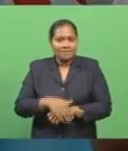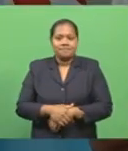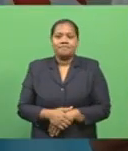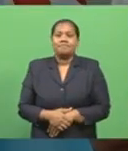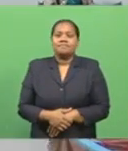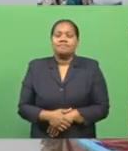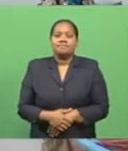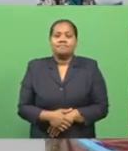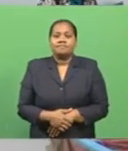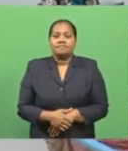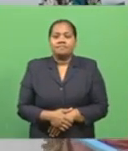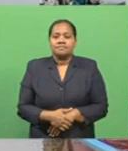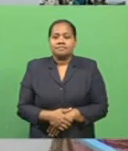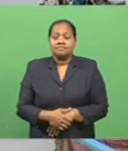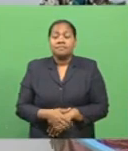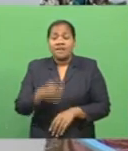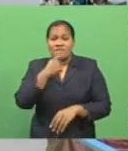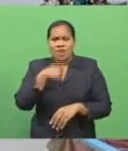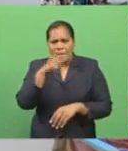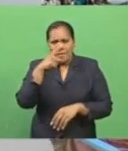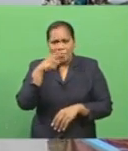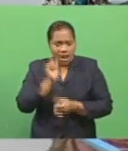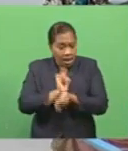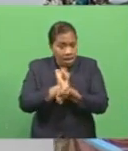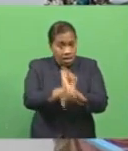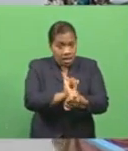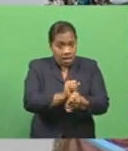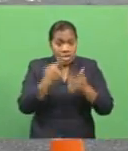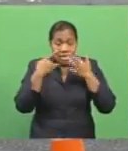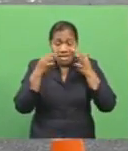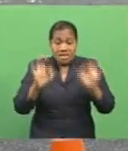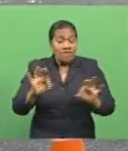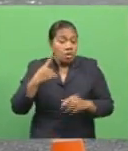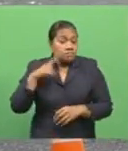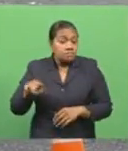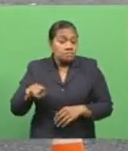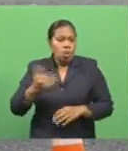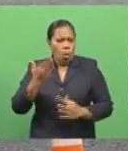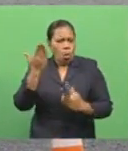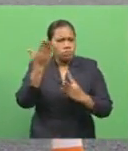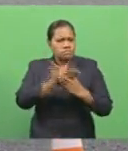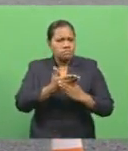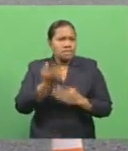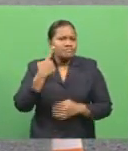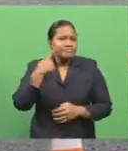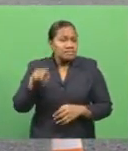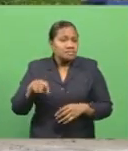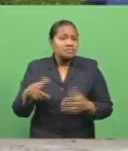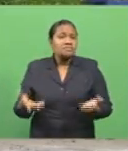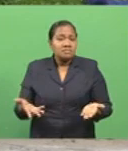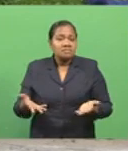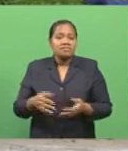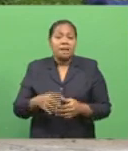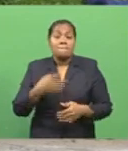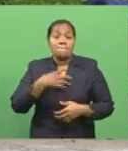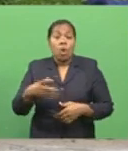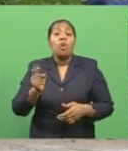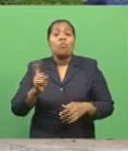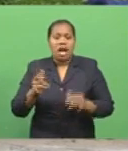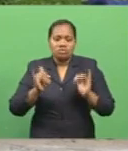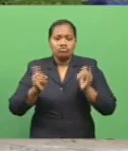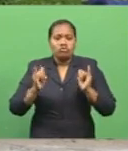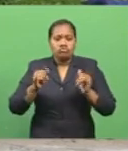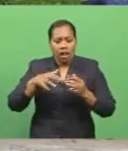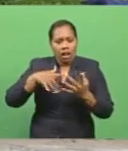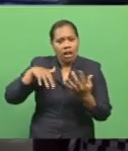Sitivening Gilio says while fewer people are being arrested for curfew breaches or lockdown breaches, there are more social gatherings. Gilio says